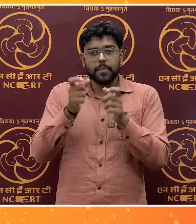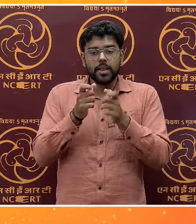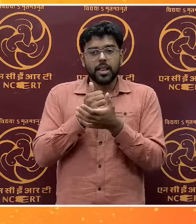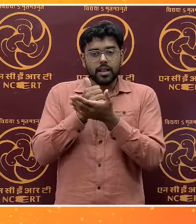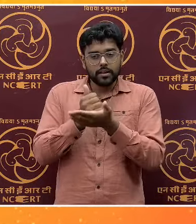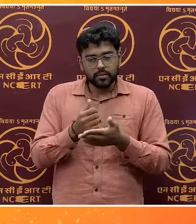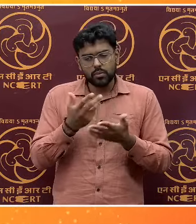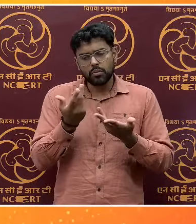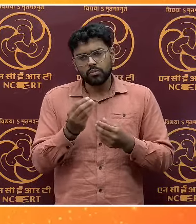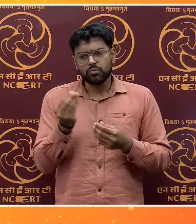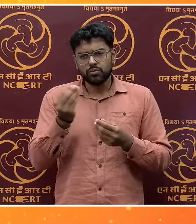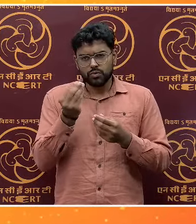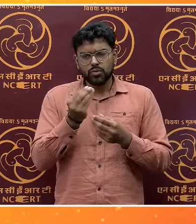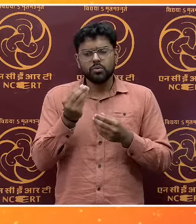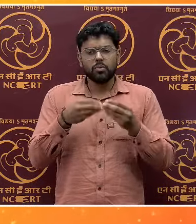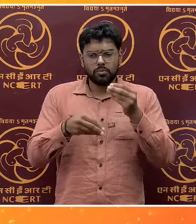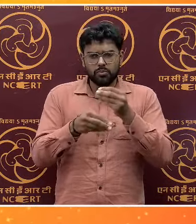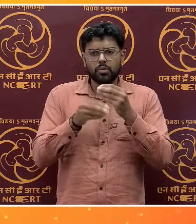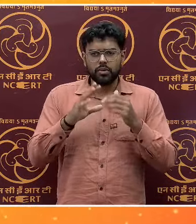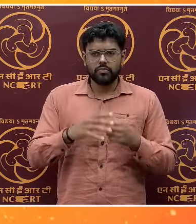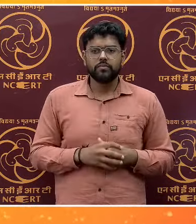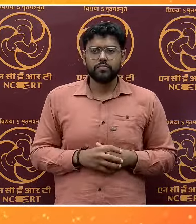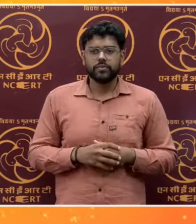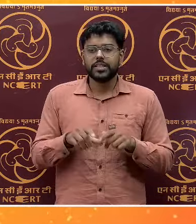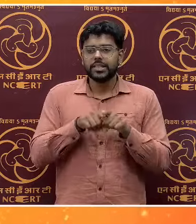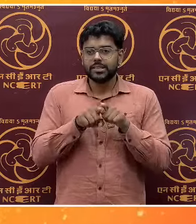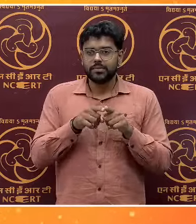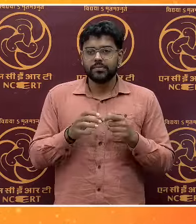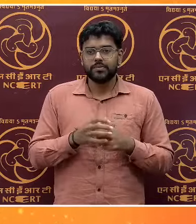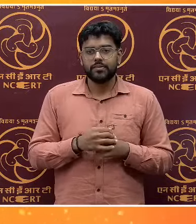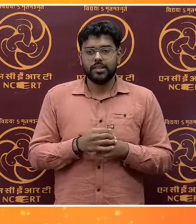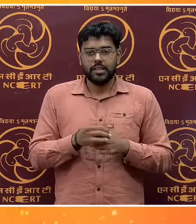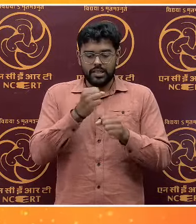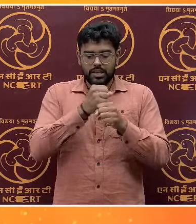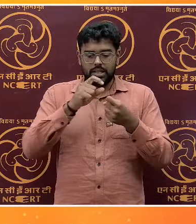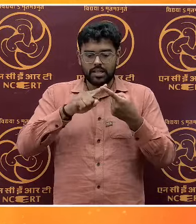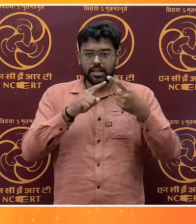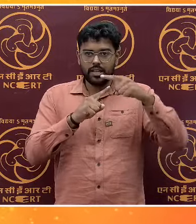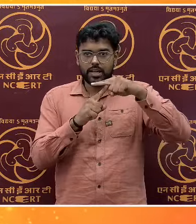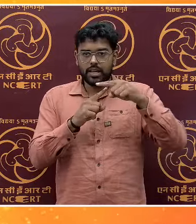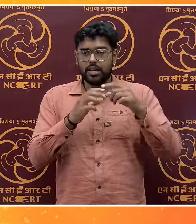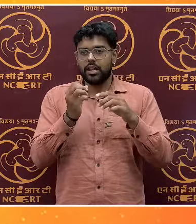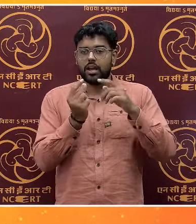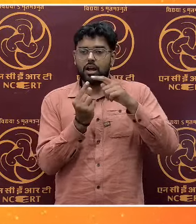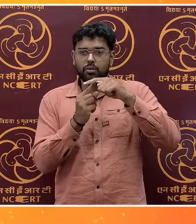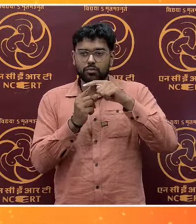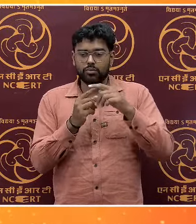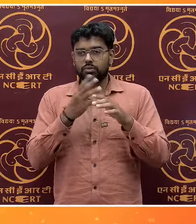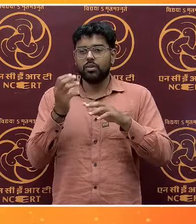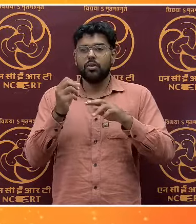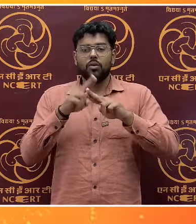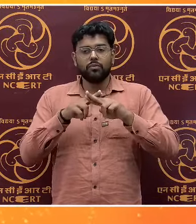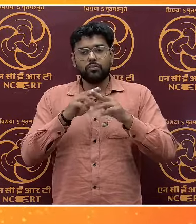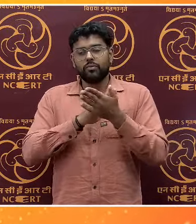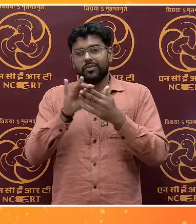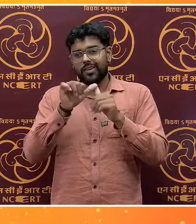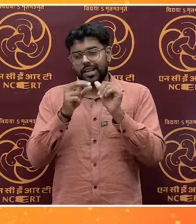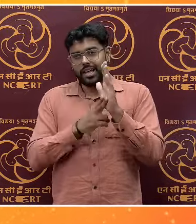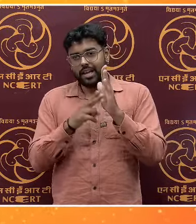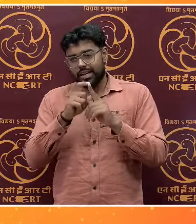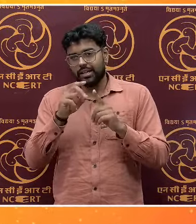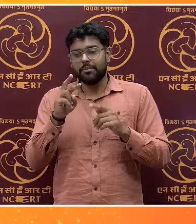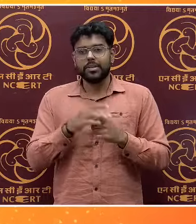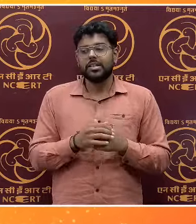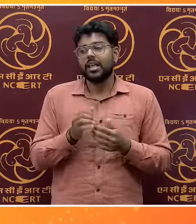And lovely some phrase. more idioms are given here, like get out of hand, Okay. try your hand at something, give Hmm. somebody a